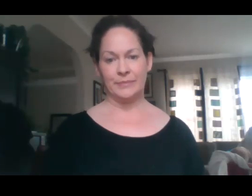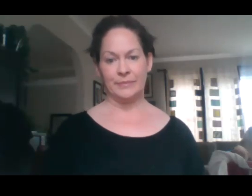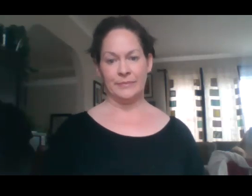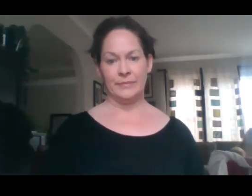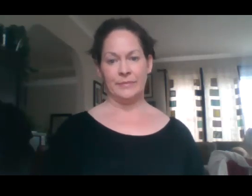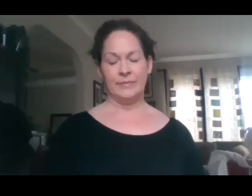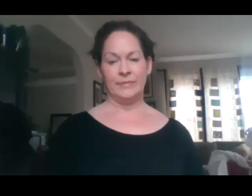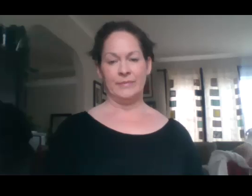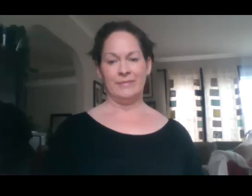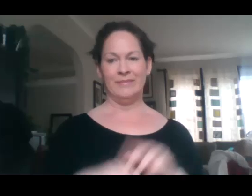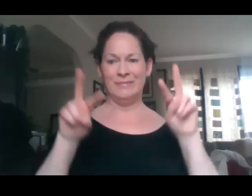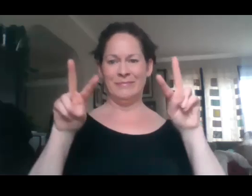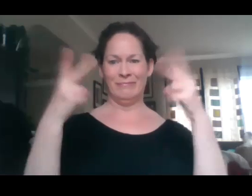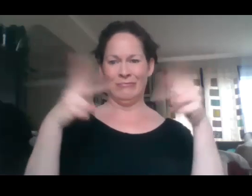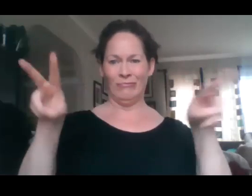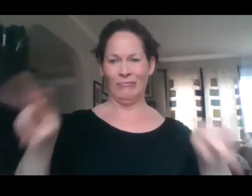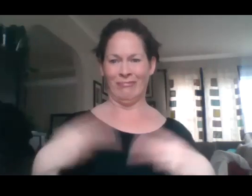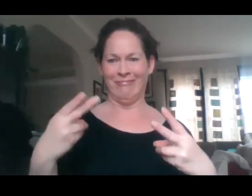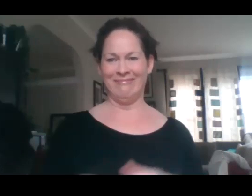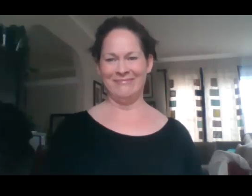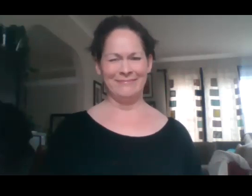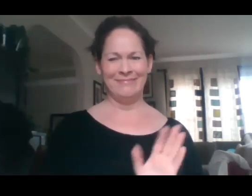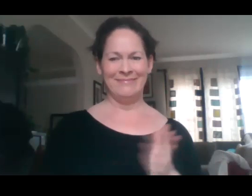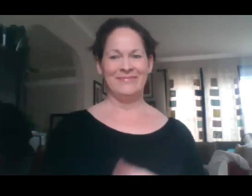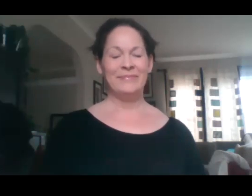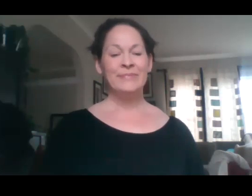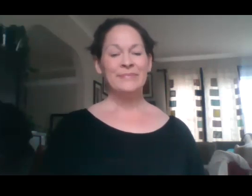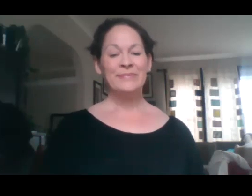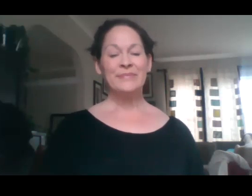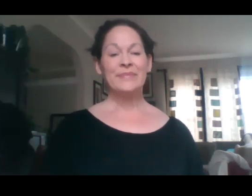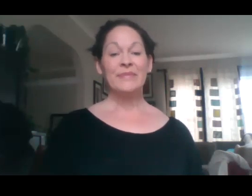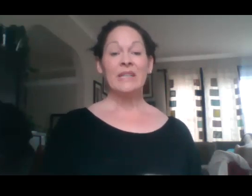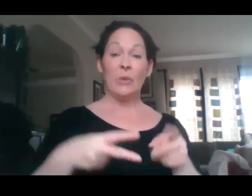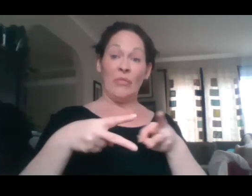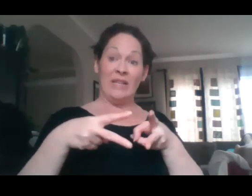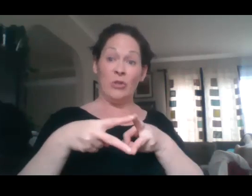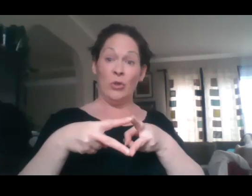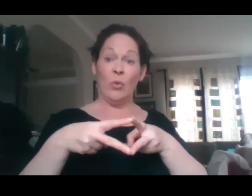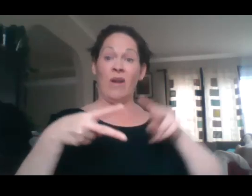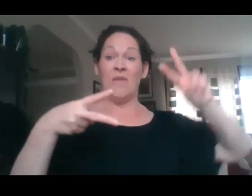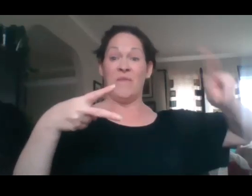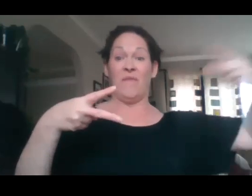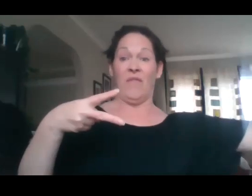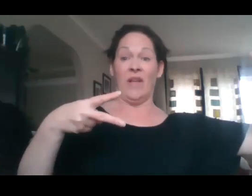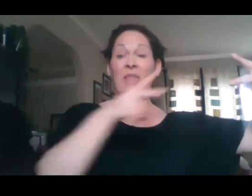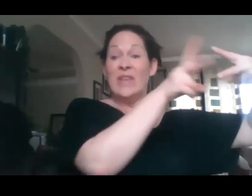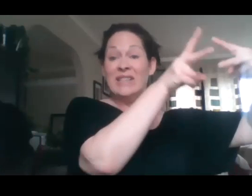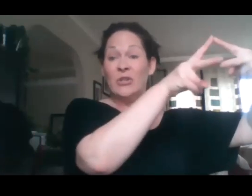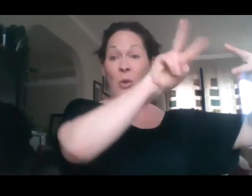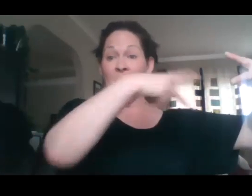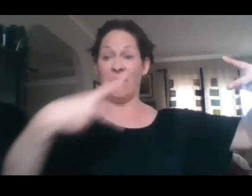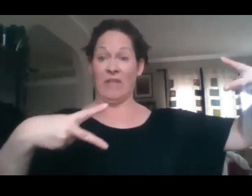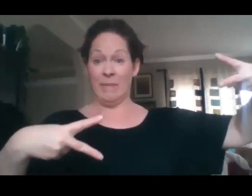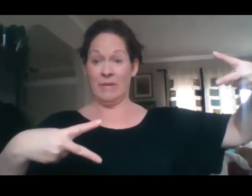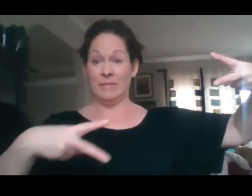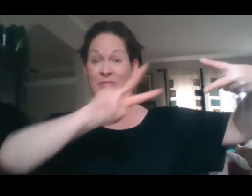It's going to look like that. It's going to take, so these two things swap. All right,